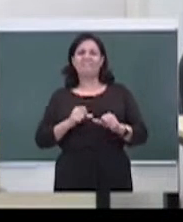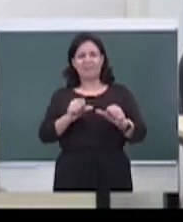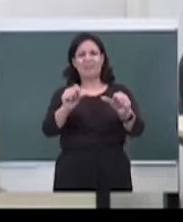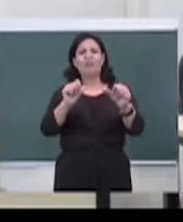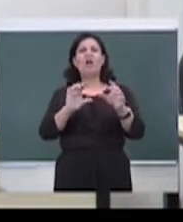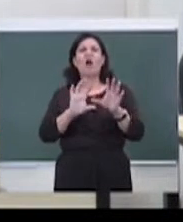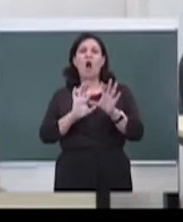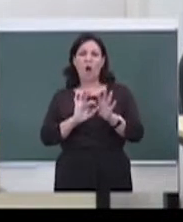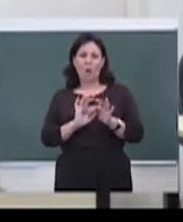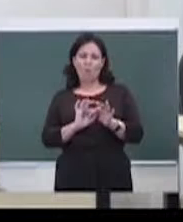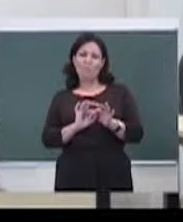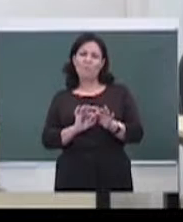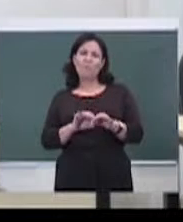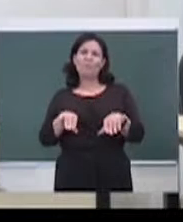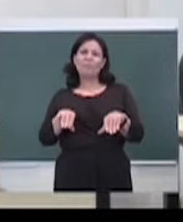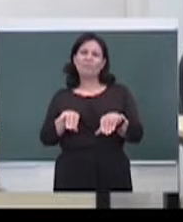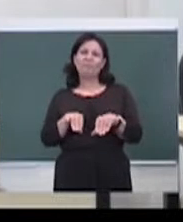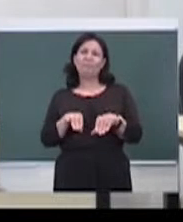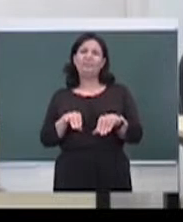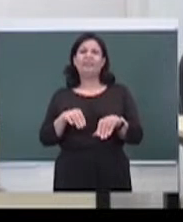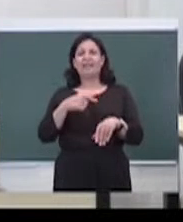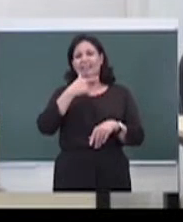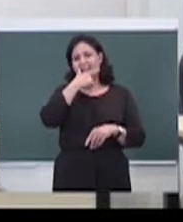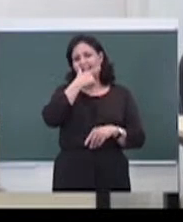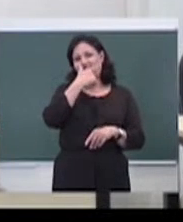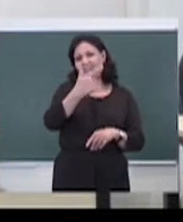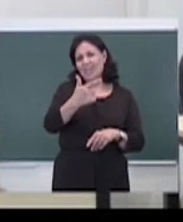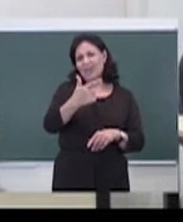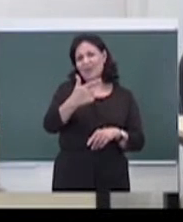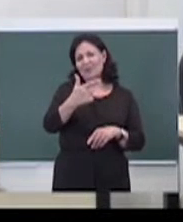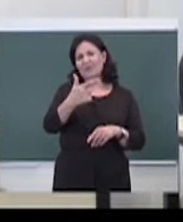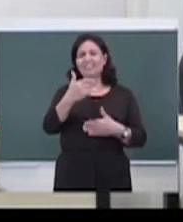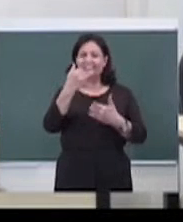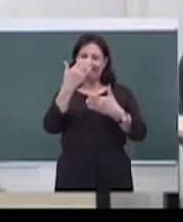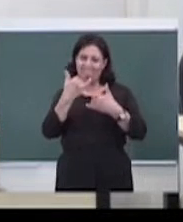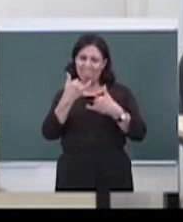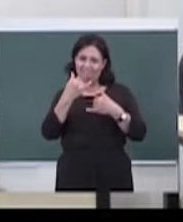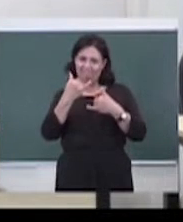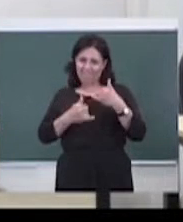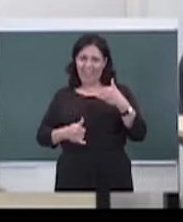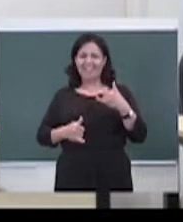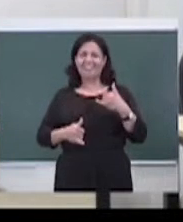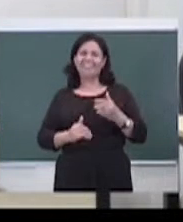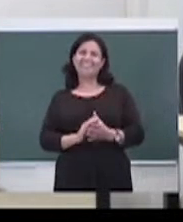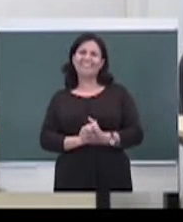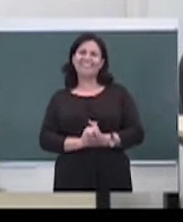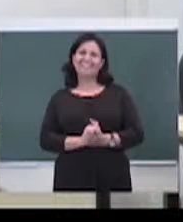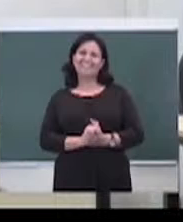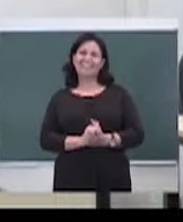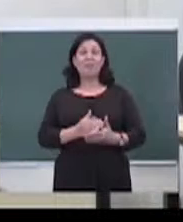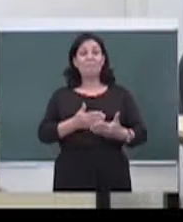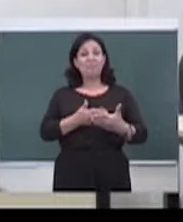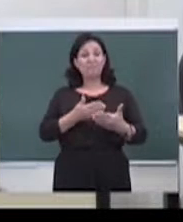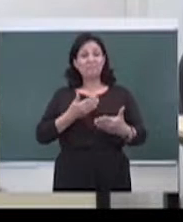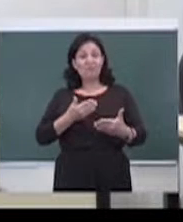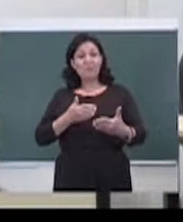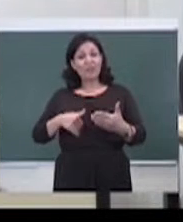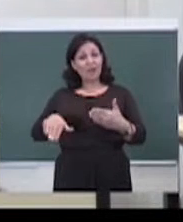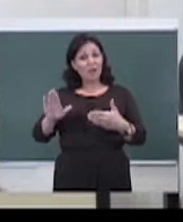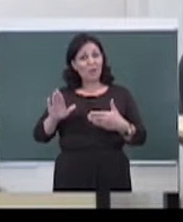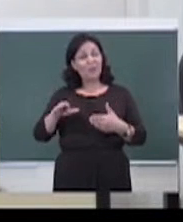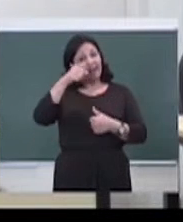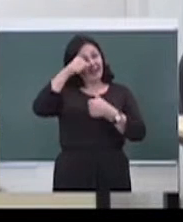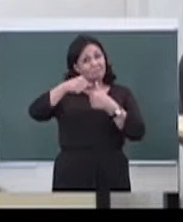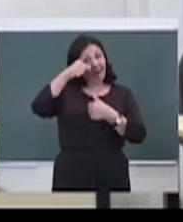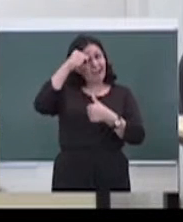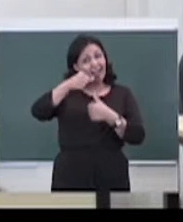Thank you so much, everybody. This is the end of our lesson. But before we go, we would like to remind you